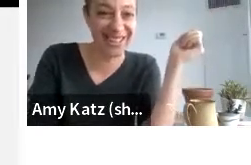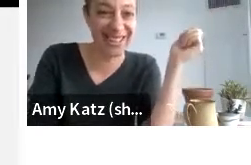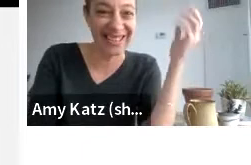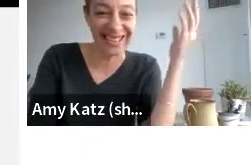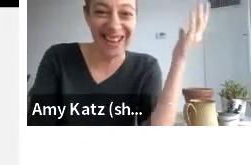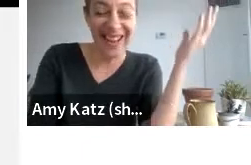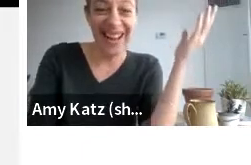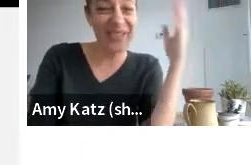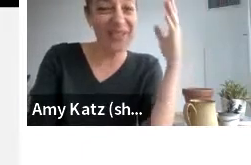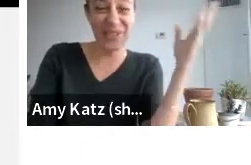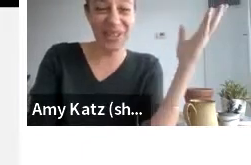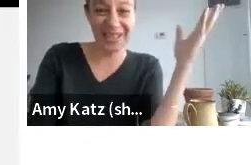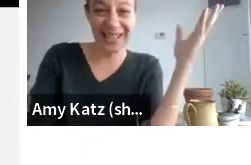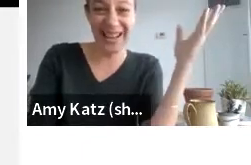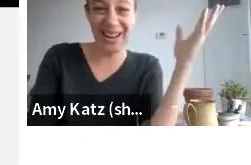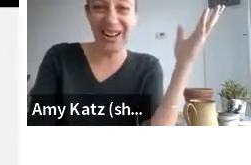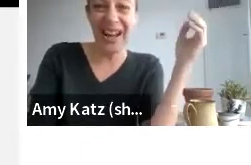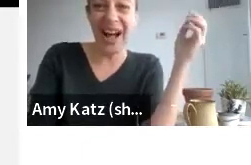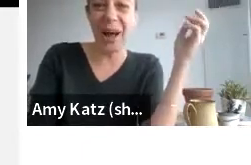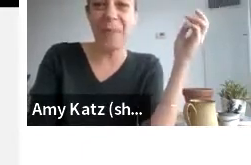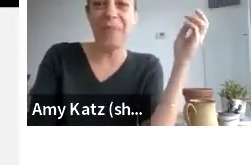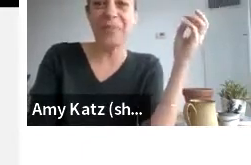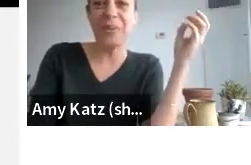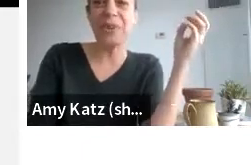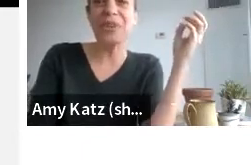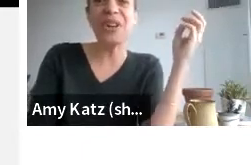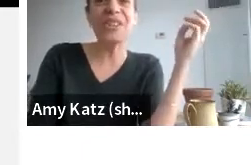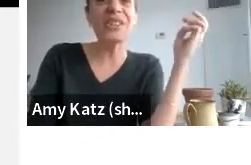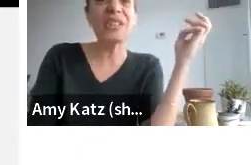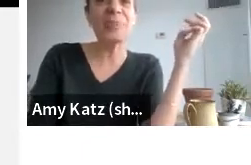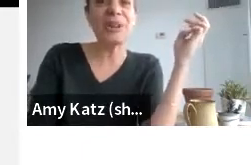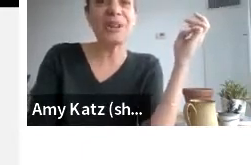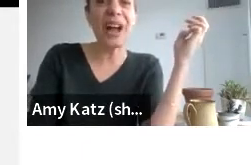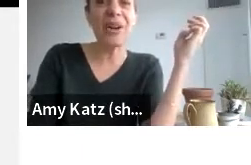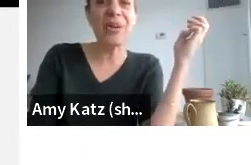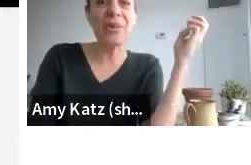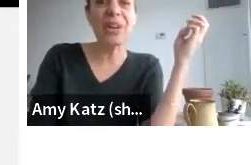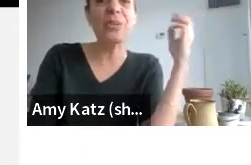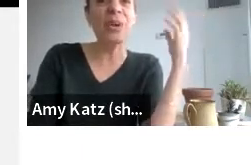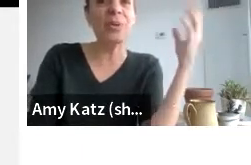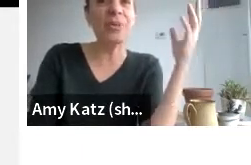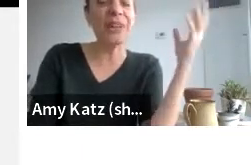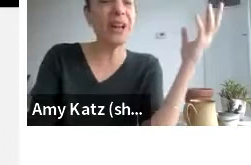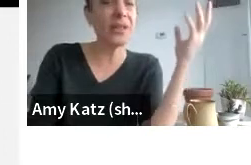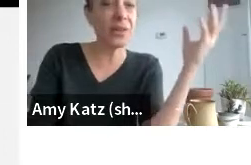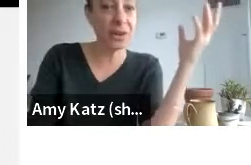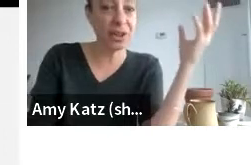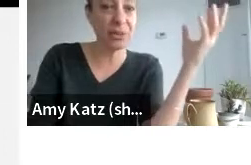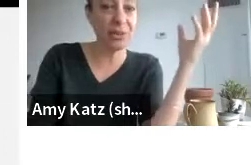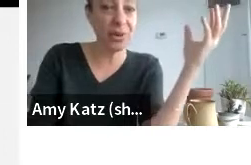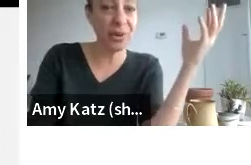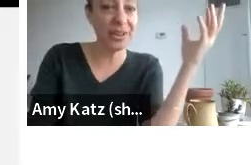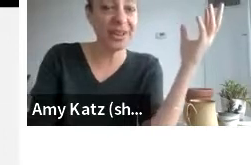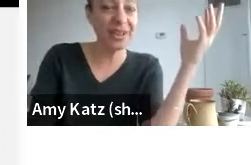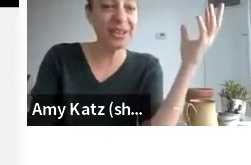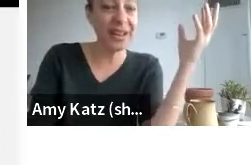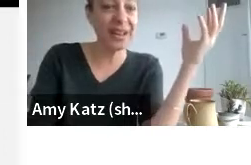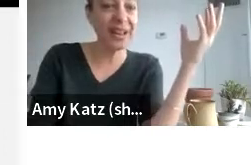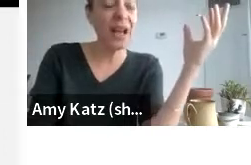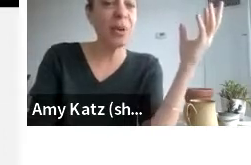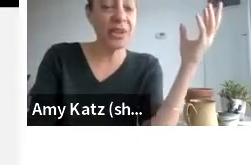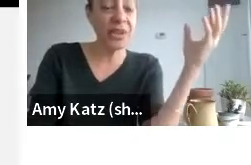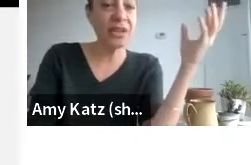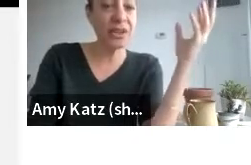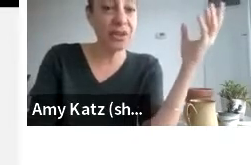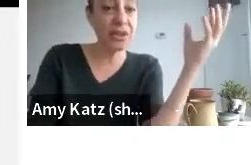Because I have a few things to say here. We're sharing this in the spirit of how we can work with public health authorities to move forward